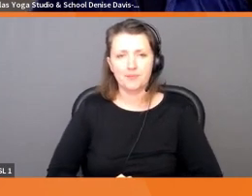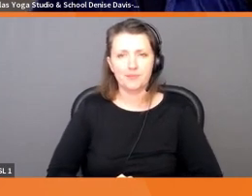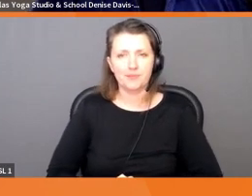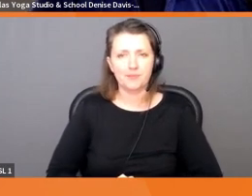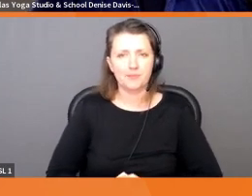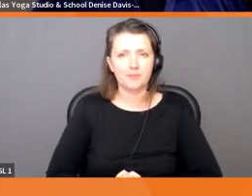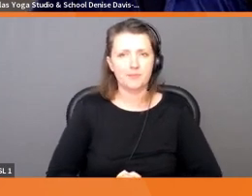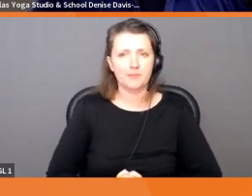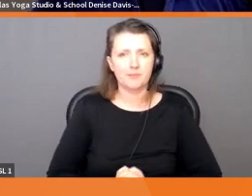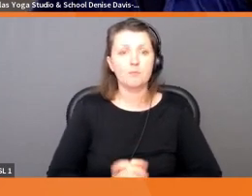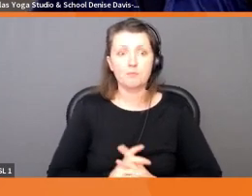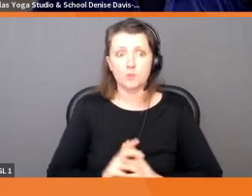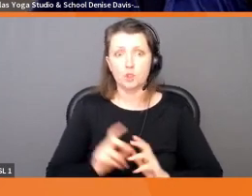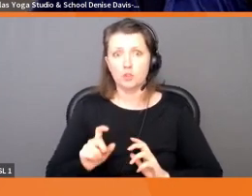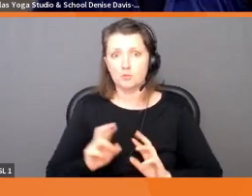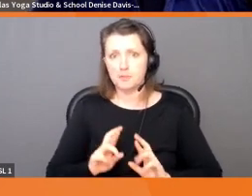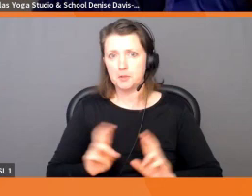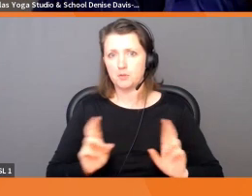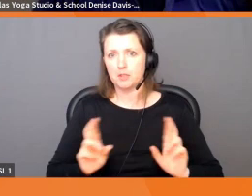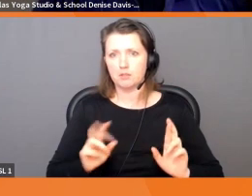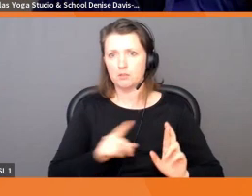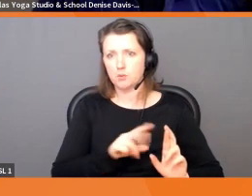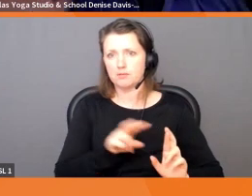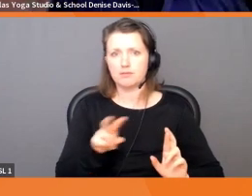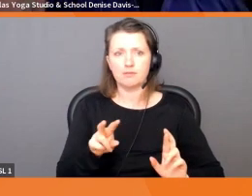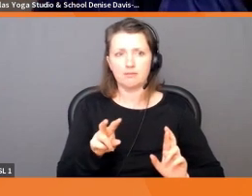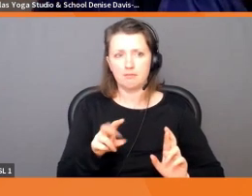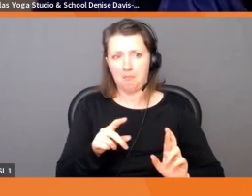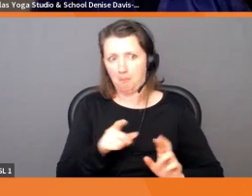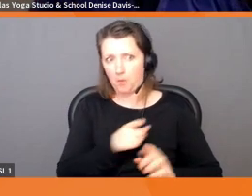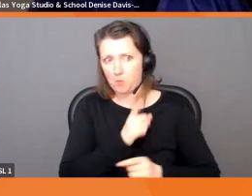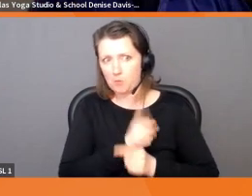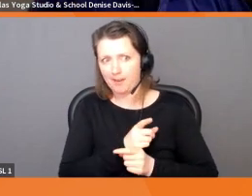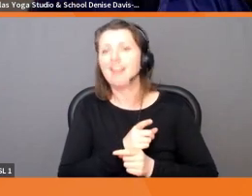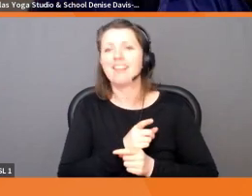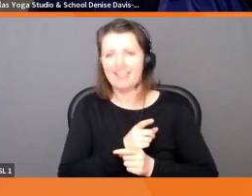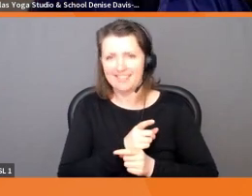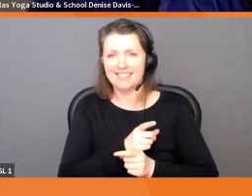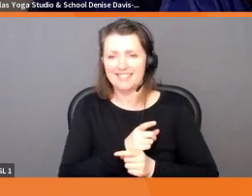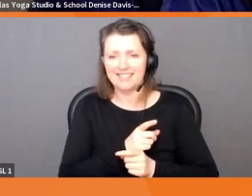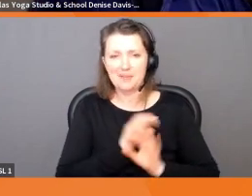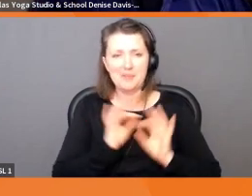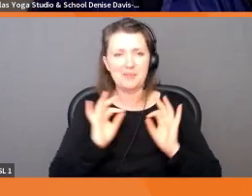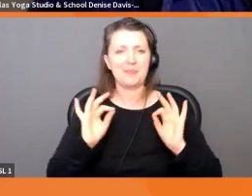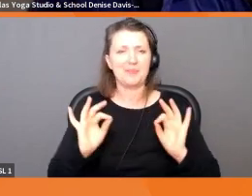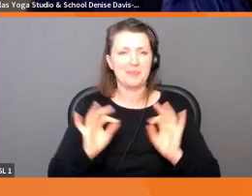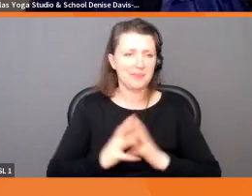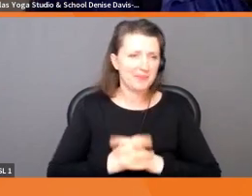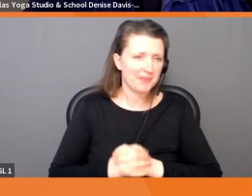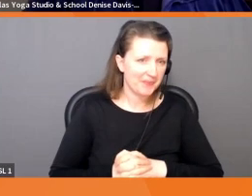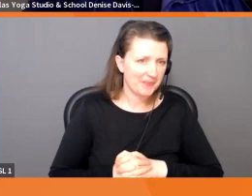Portion of the screen. It should be all set up. If I've done this right, it's going to look awesome. Yes. There we go. All